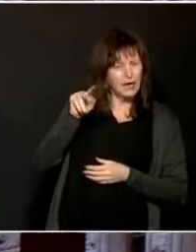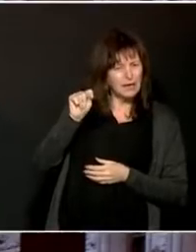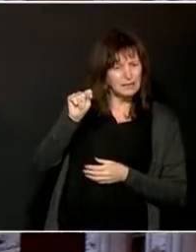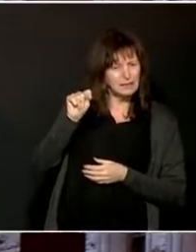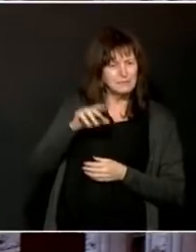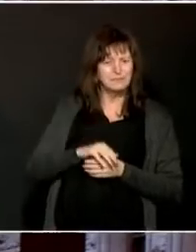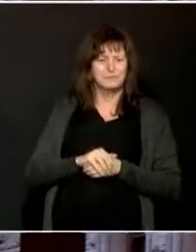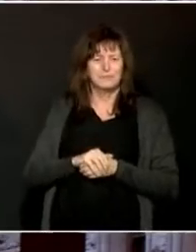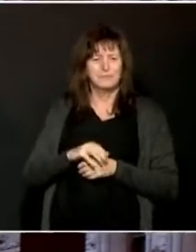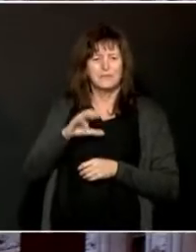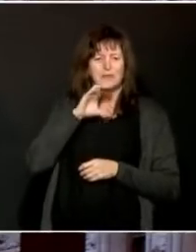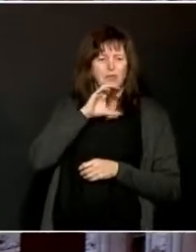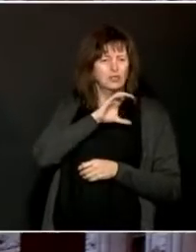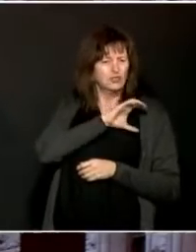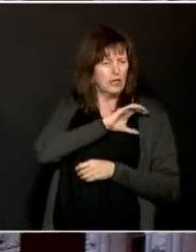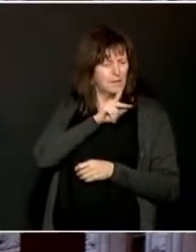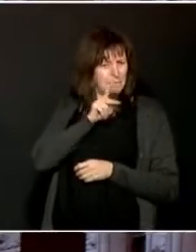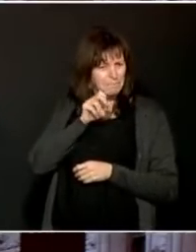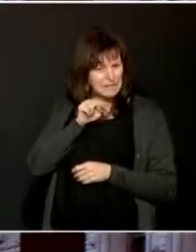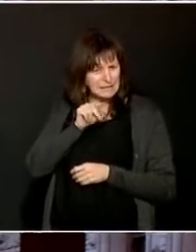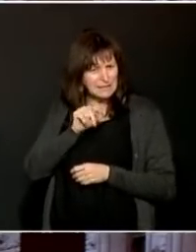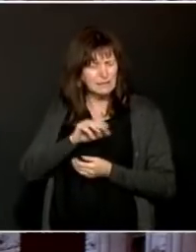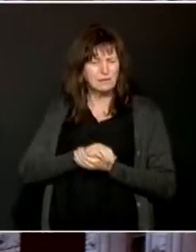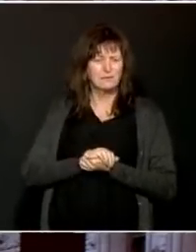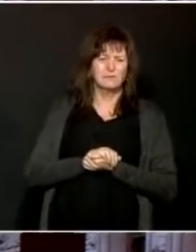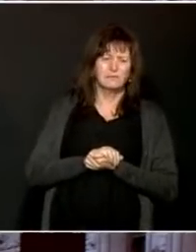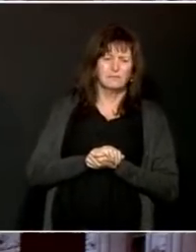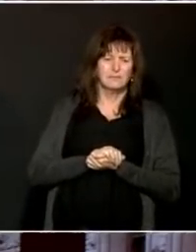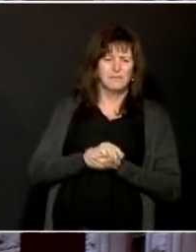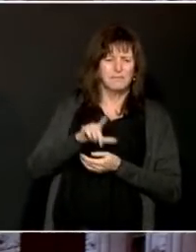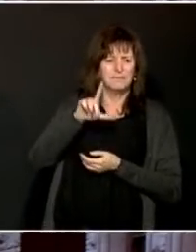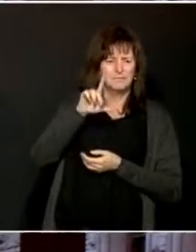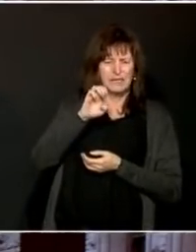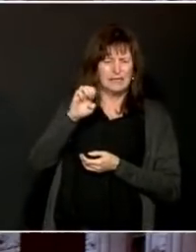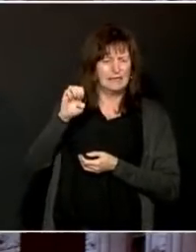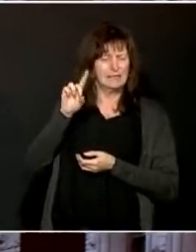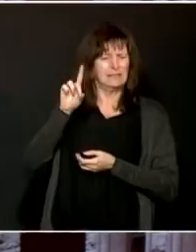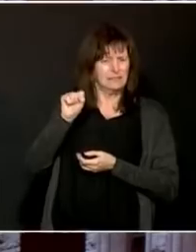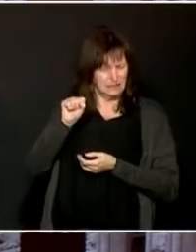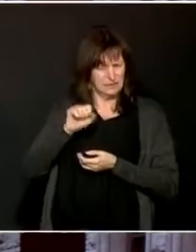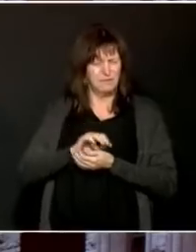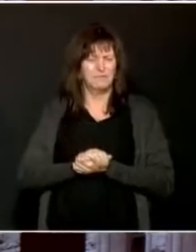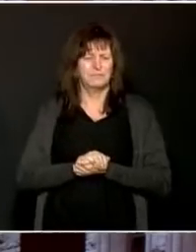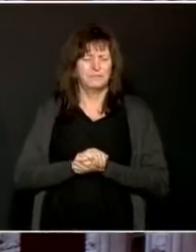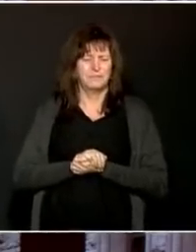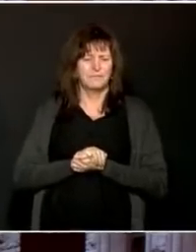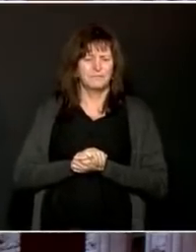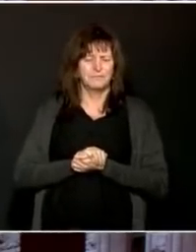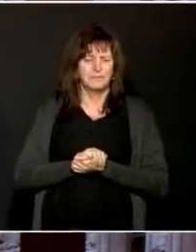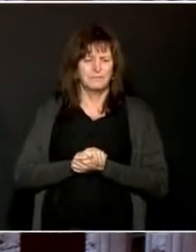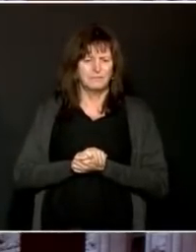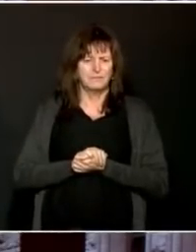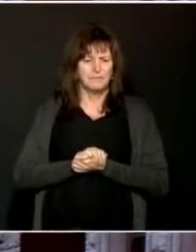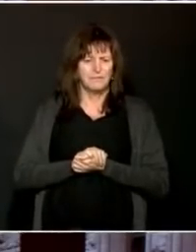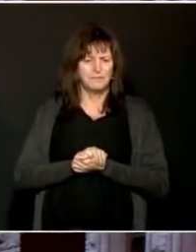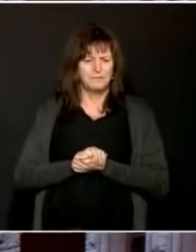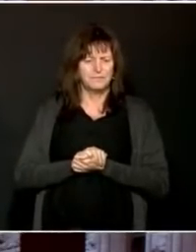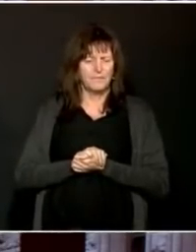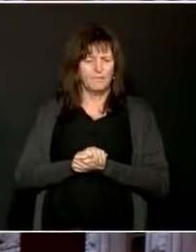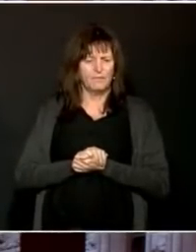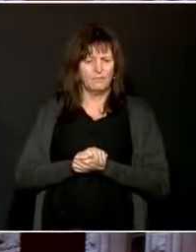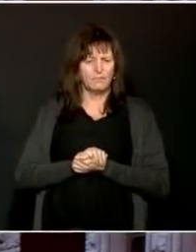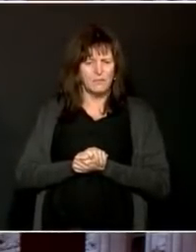Leeds, Grenville, and Lanark health units. And also they joined Ottawa that had moved into the red zone on